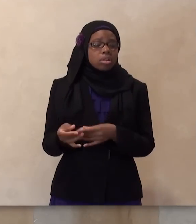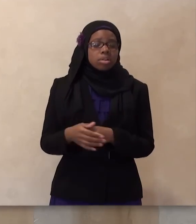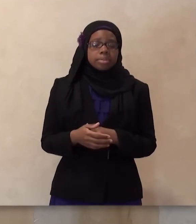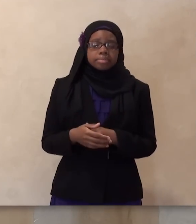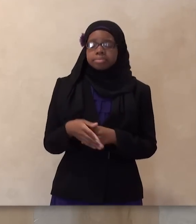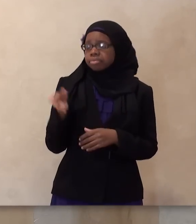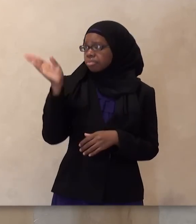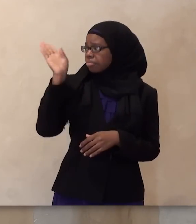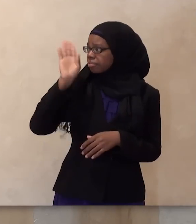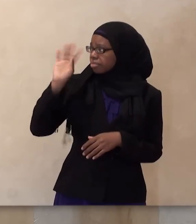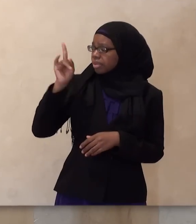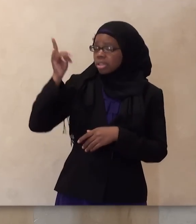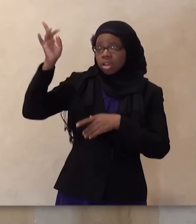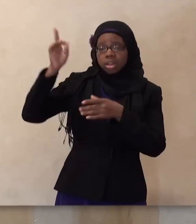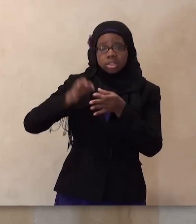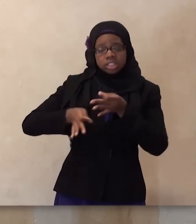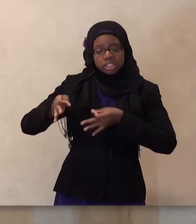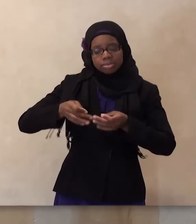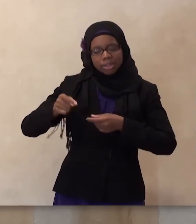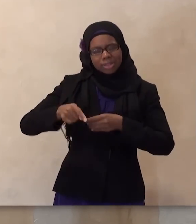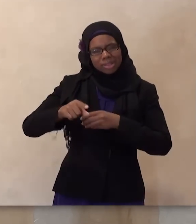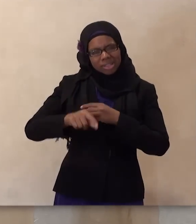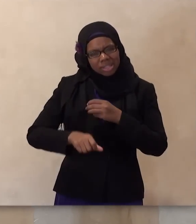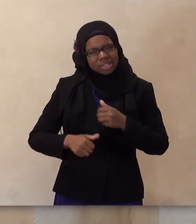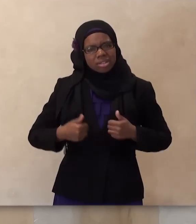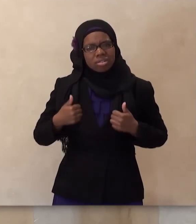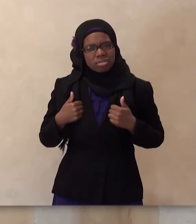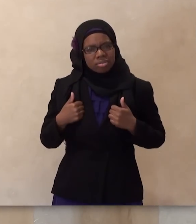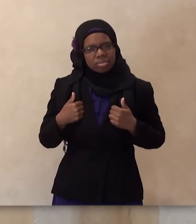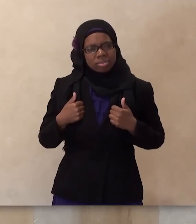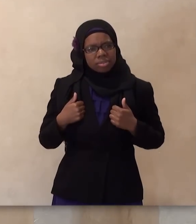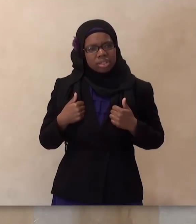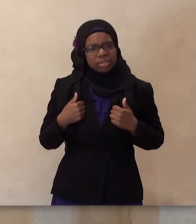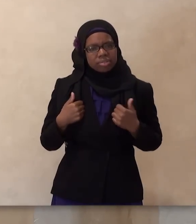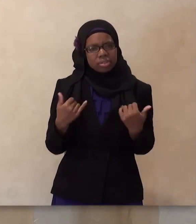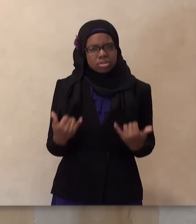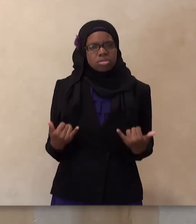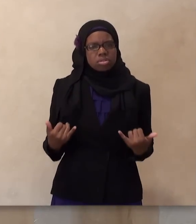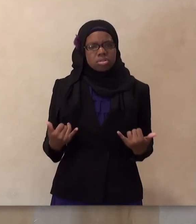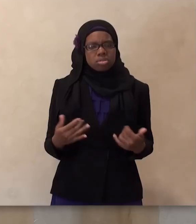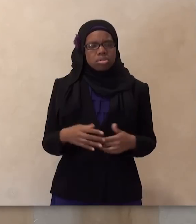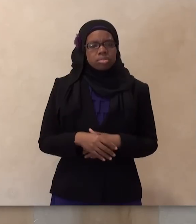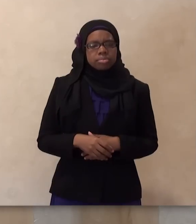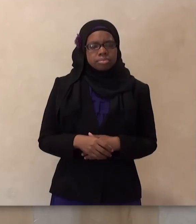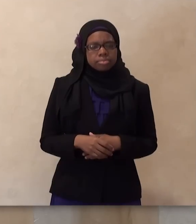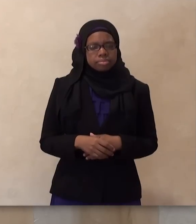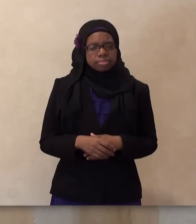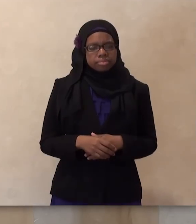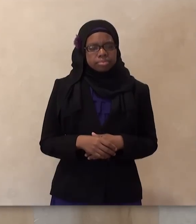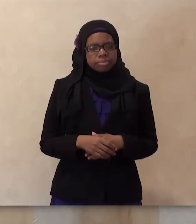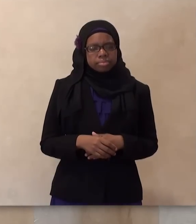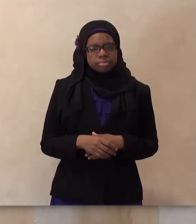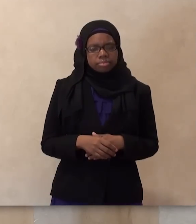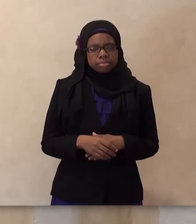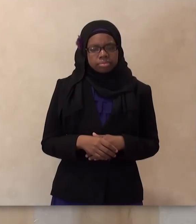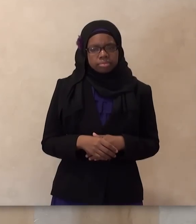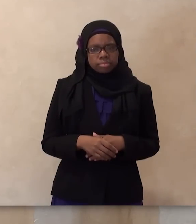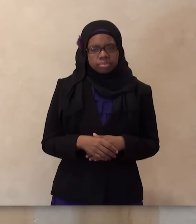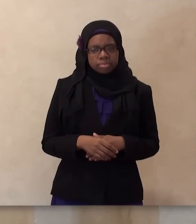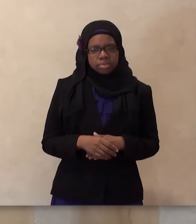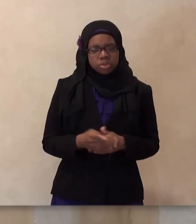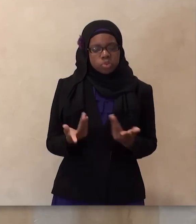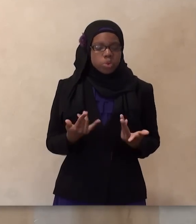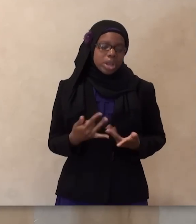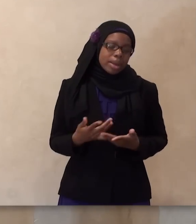ta'ala mentions about this worldly life and how it is in front of you. We might give a lot of emphasis on our worldly things. We